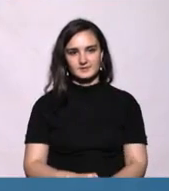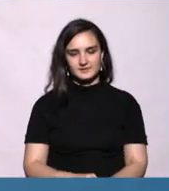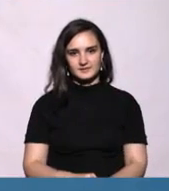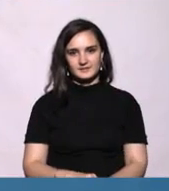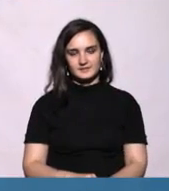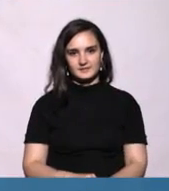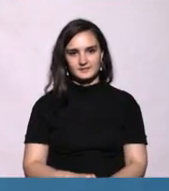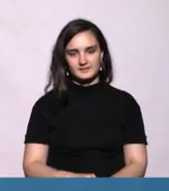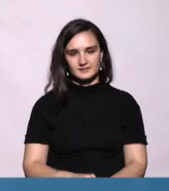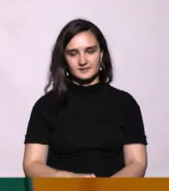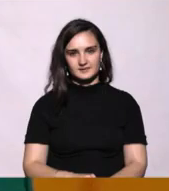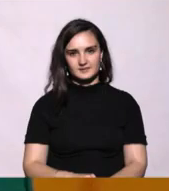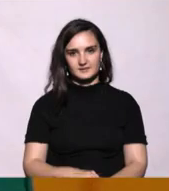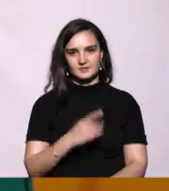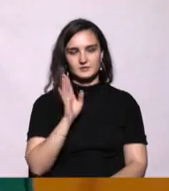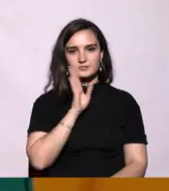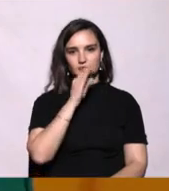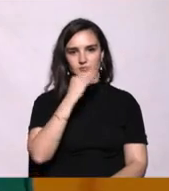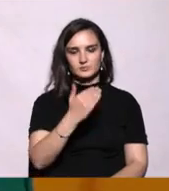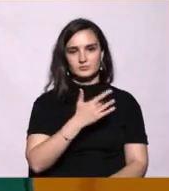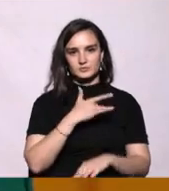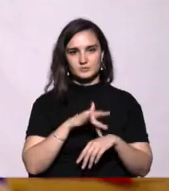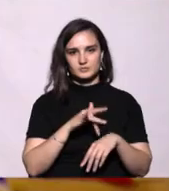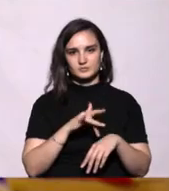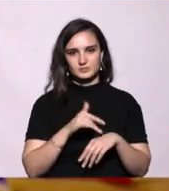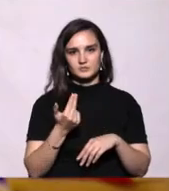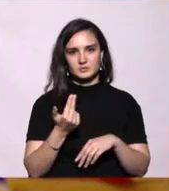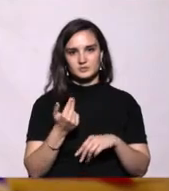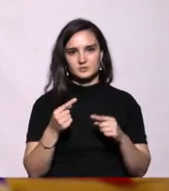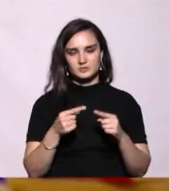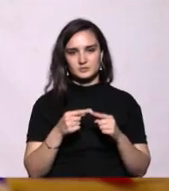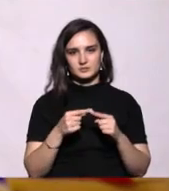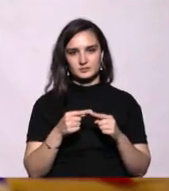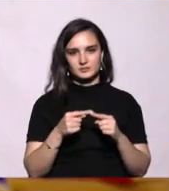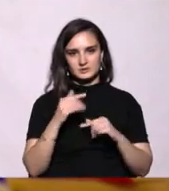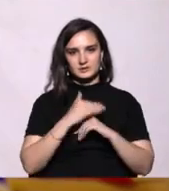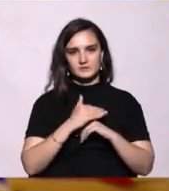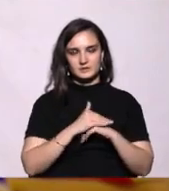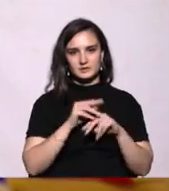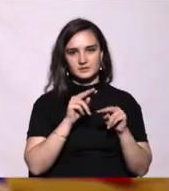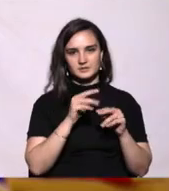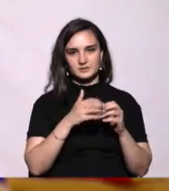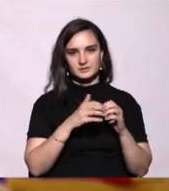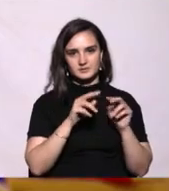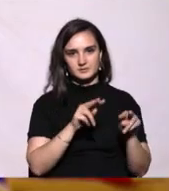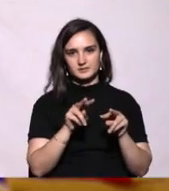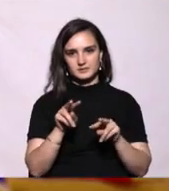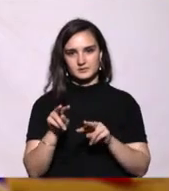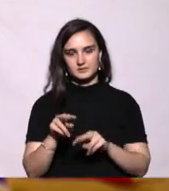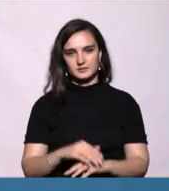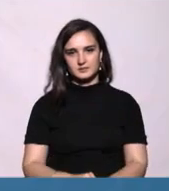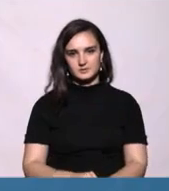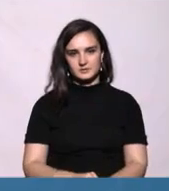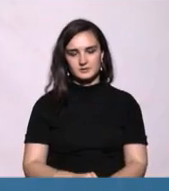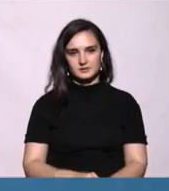And your parents' favorite activity. Exactly. Especially in the evening. Yes. And do